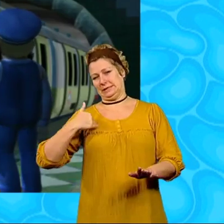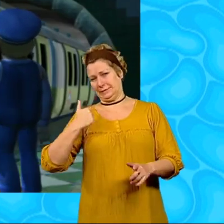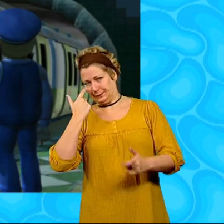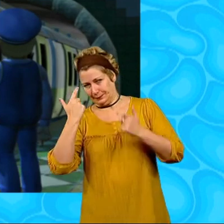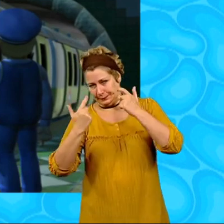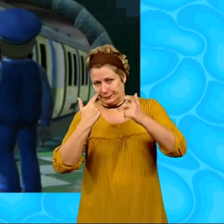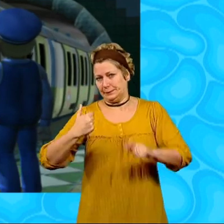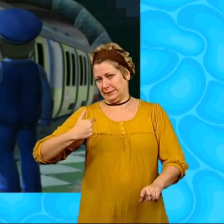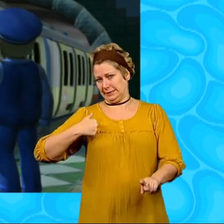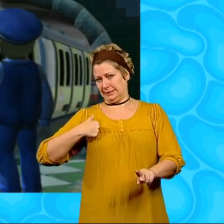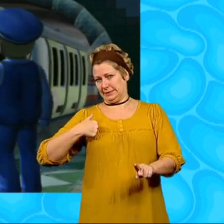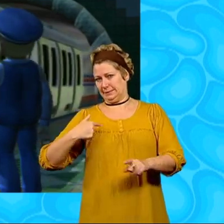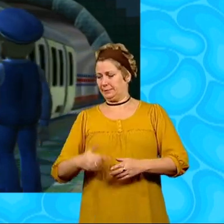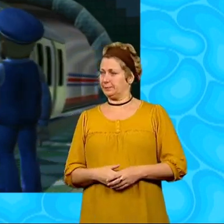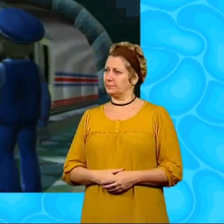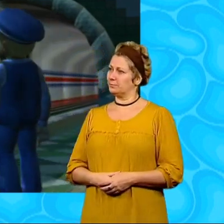work to me.